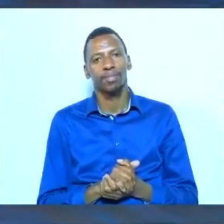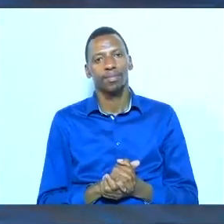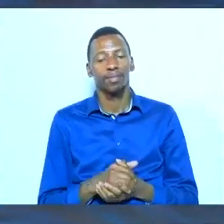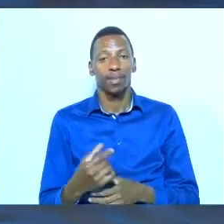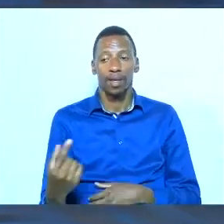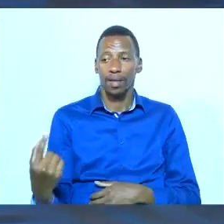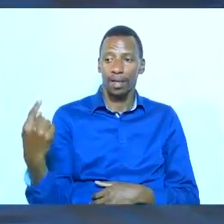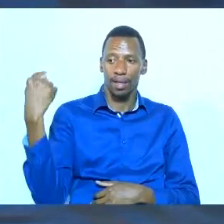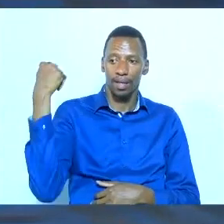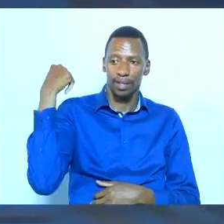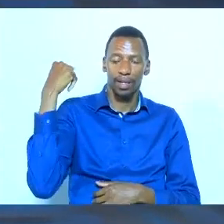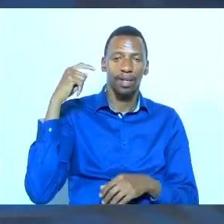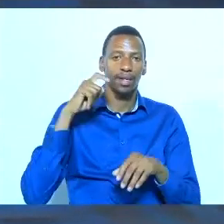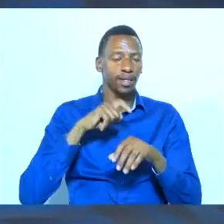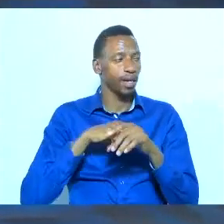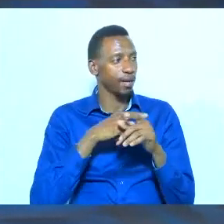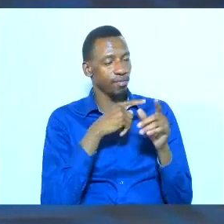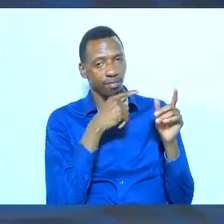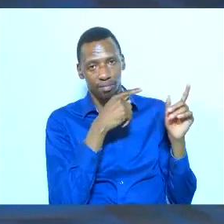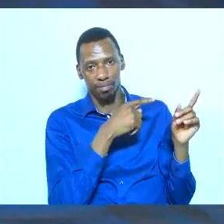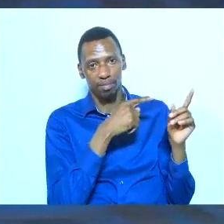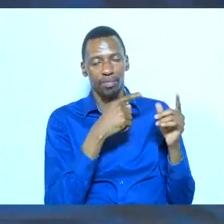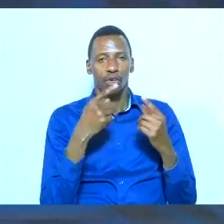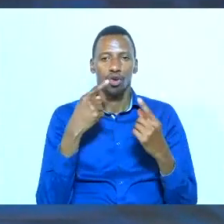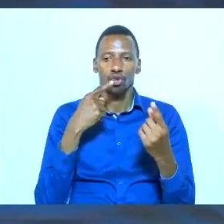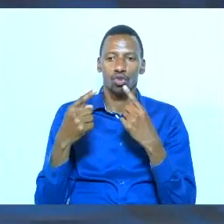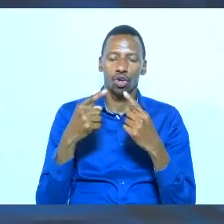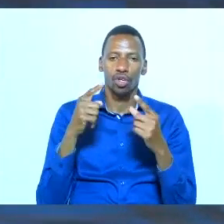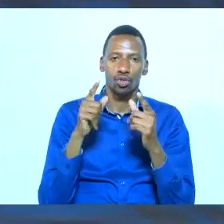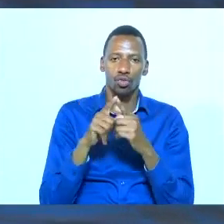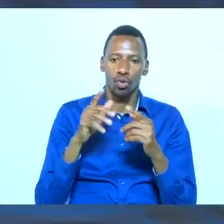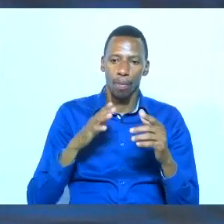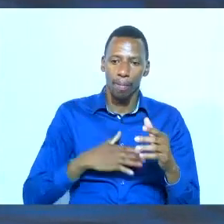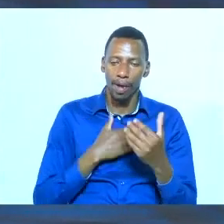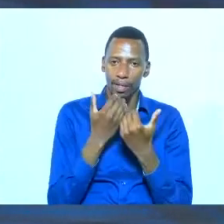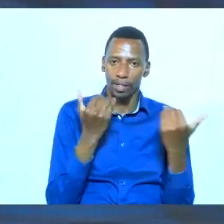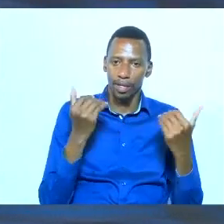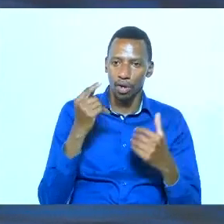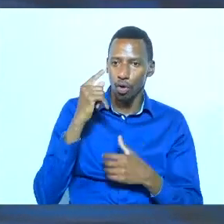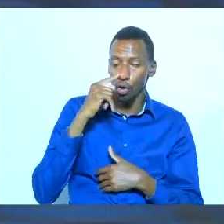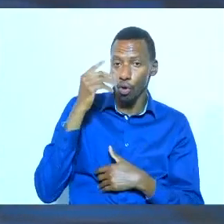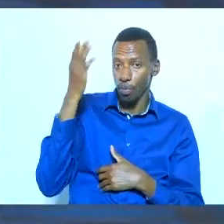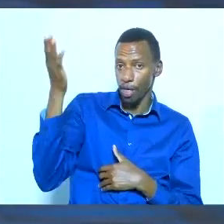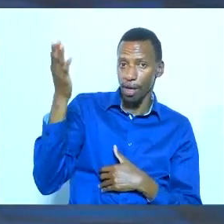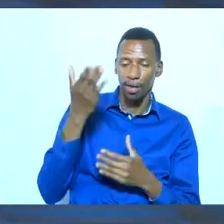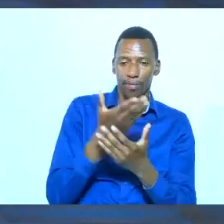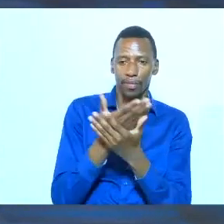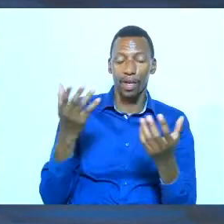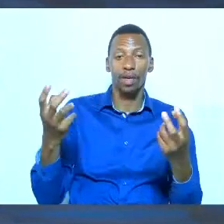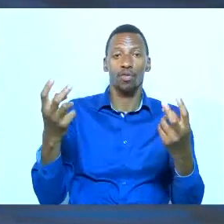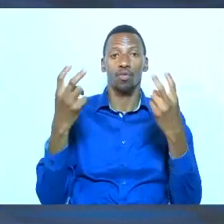Yesterday when I was talking to my children back home and they are watching me